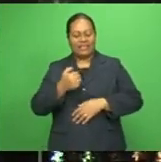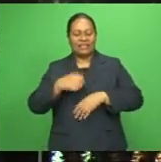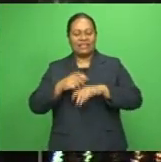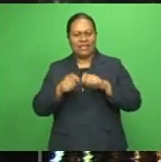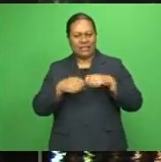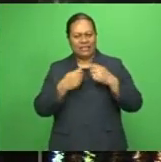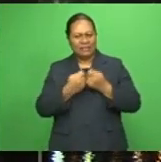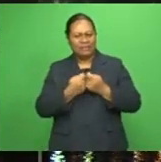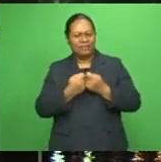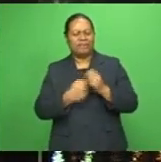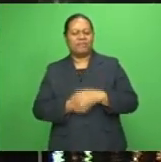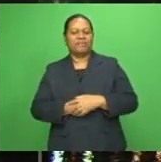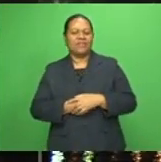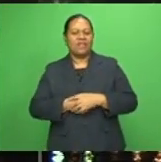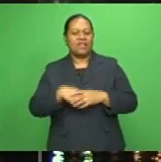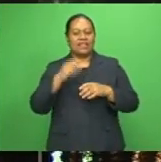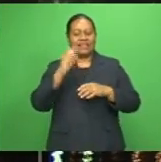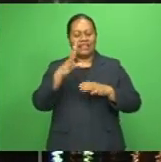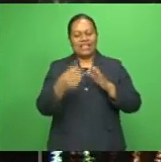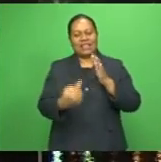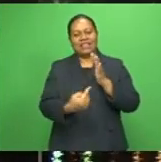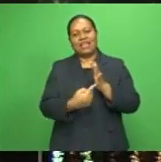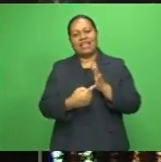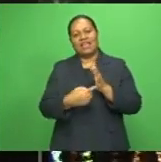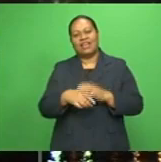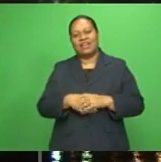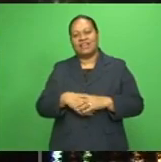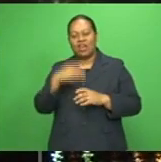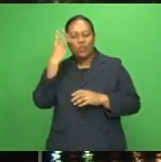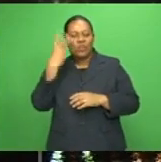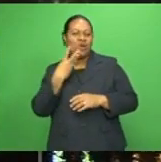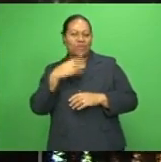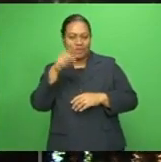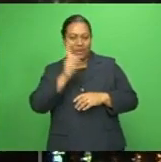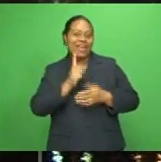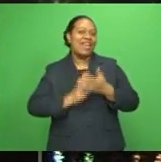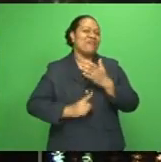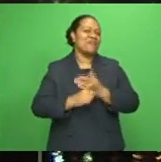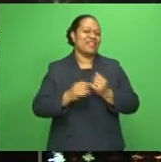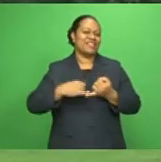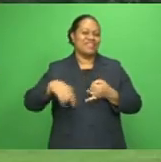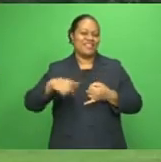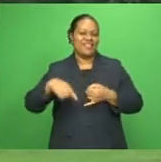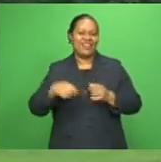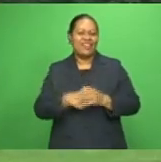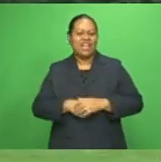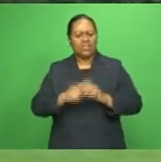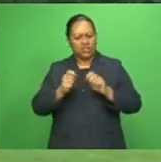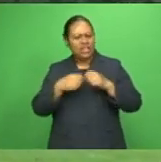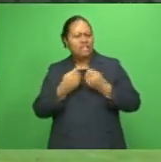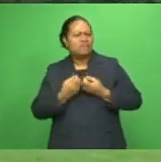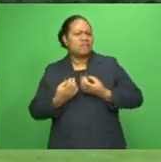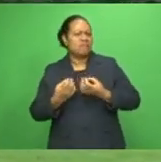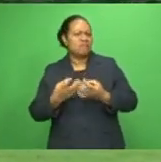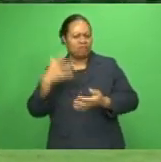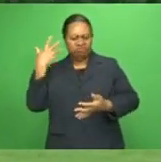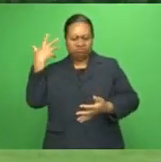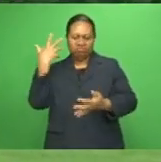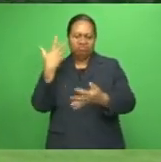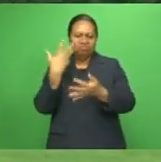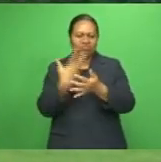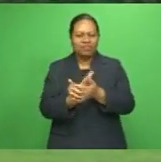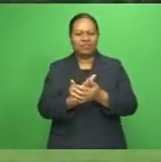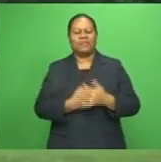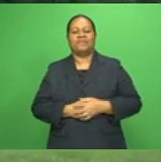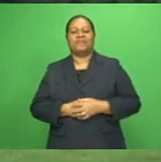ever Cricket Fiji T10 Women's Bulla Bash League today at the Bedesi ground in Suva. The teams have been preparing in the last couple of